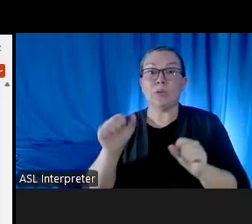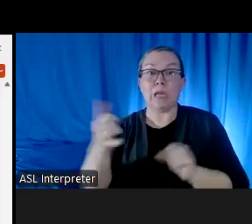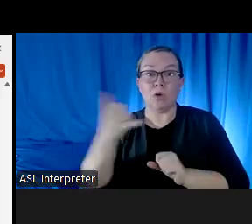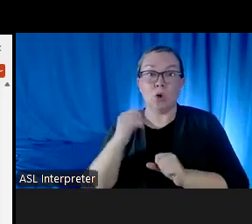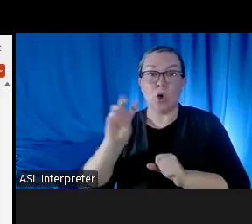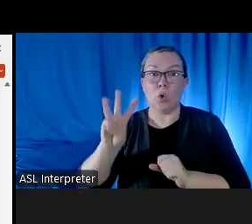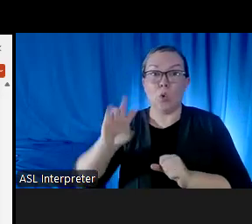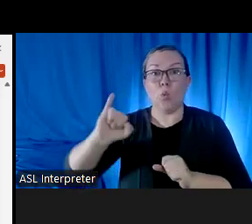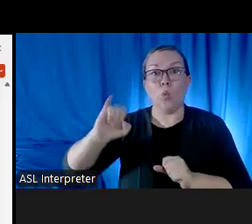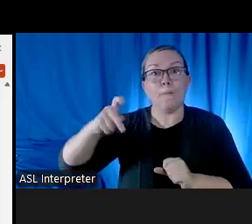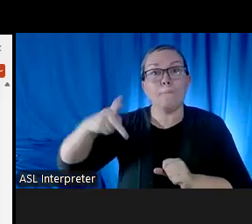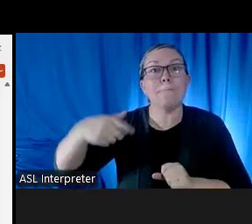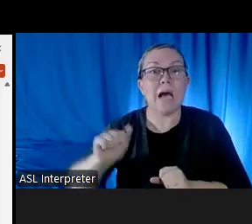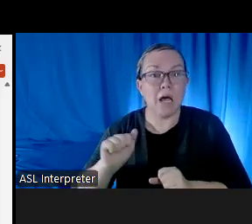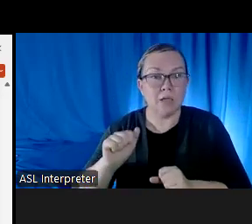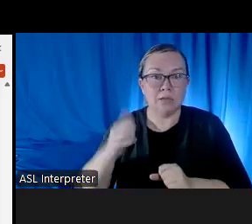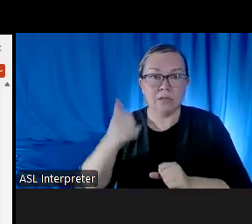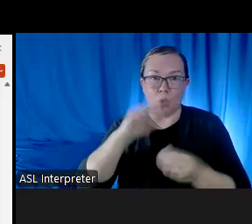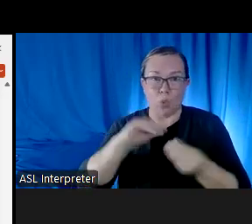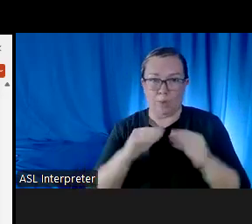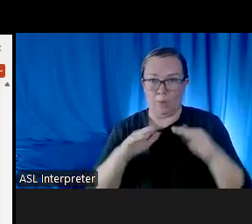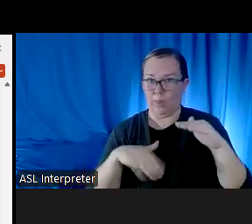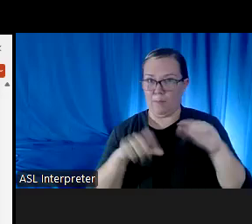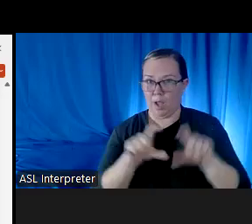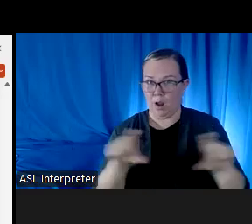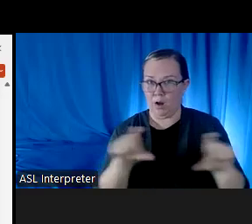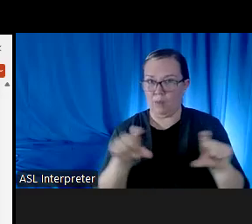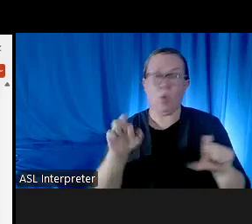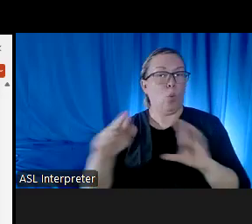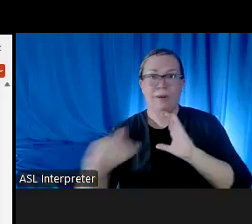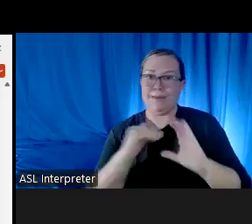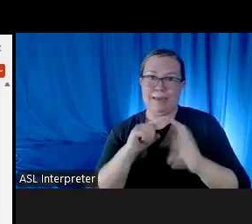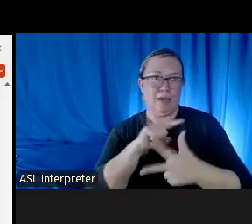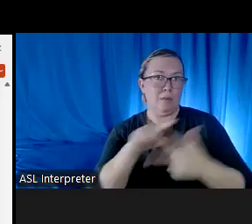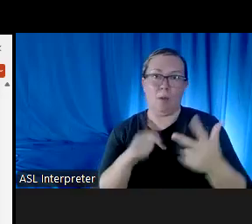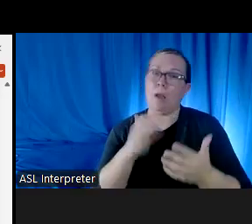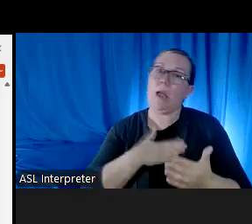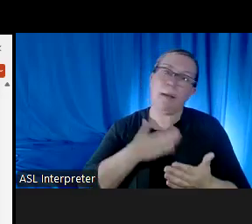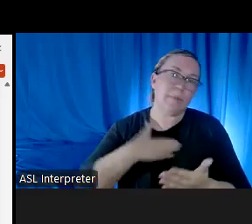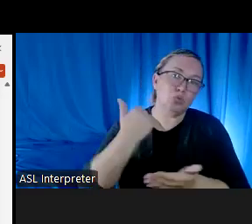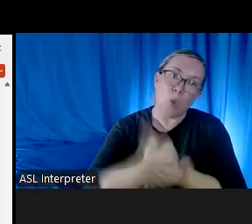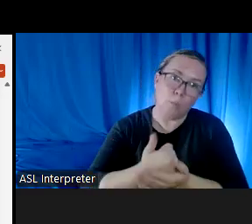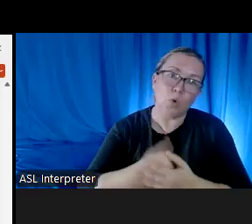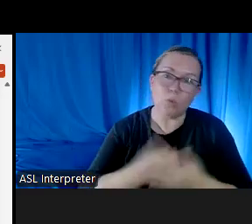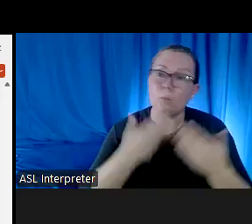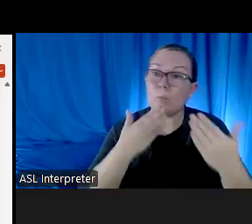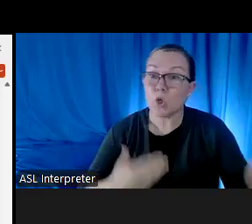is listed at the bottom of the page, or you can email us, and we're happy to provide you with assistance. Thank